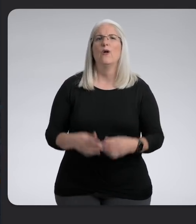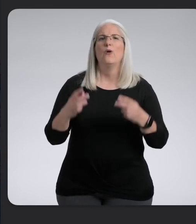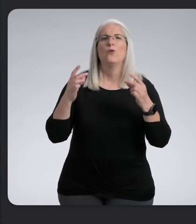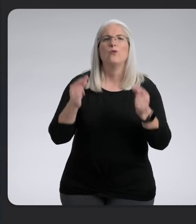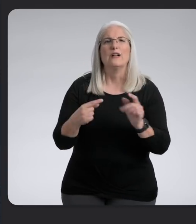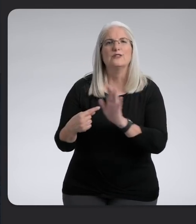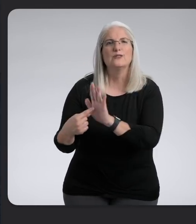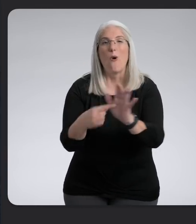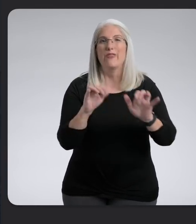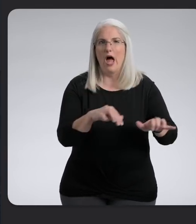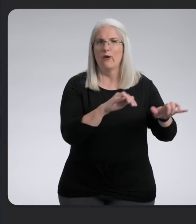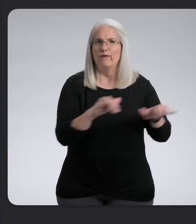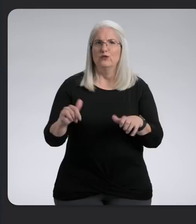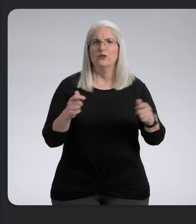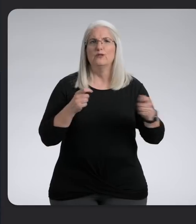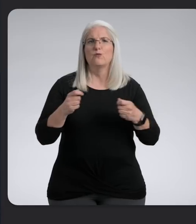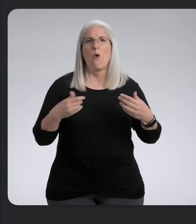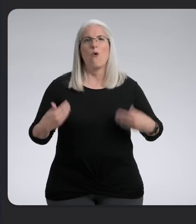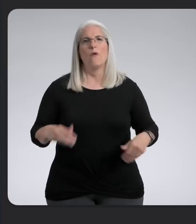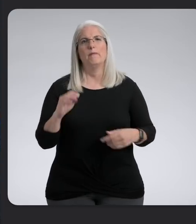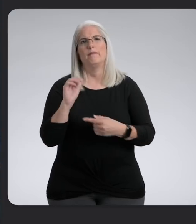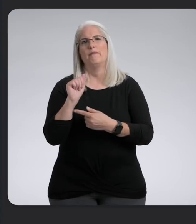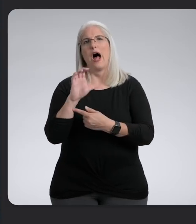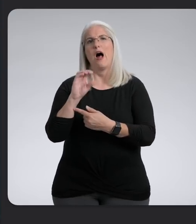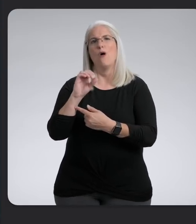Universal Control on macOS Monterey.